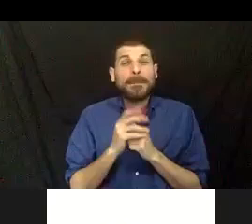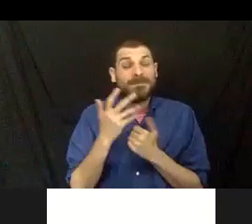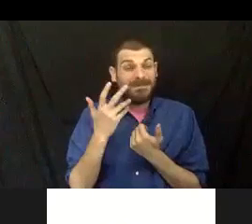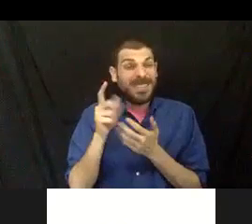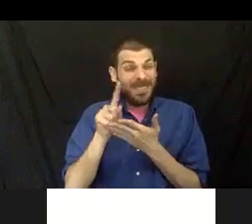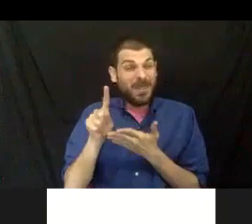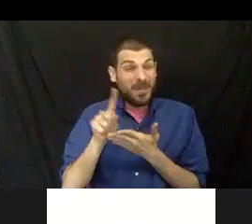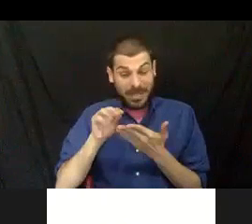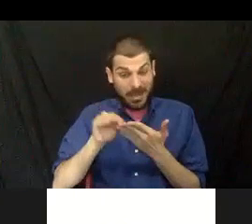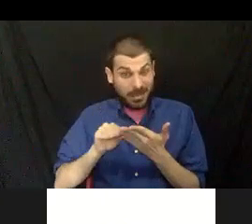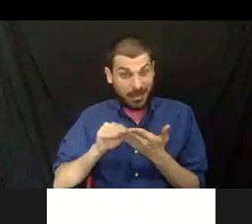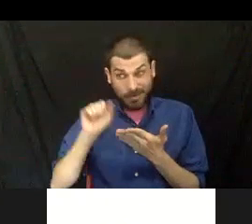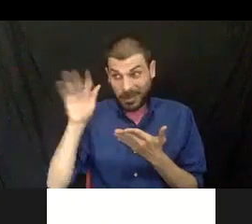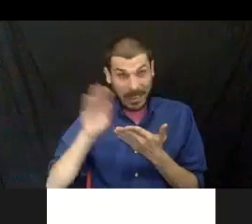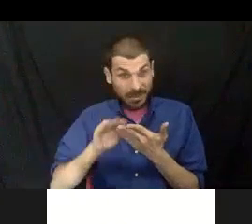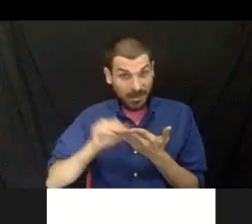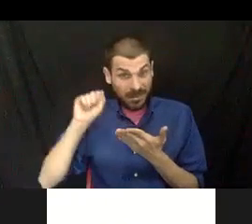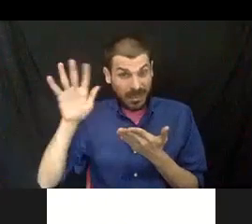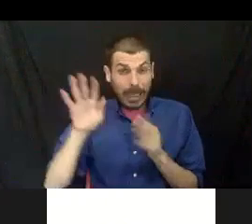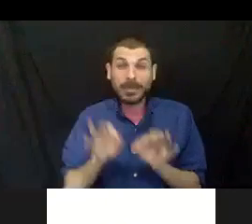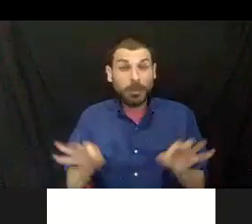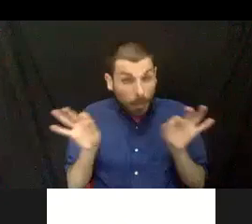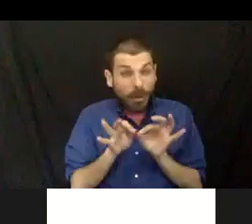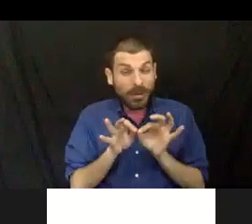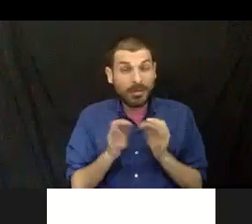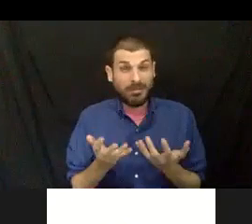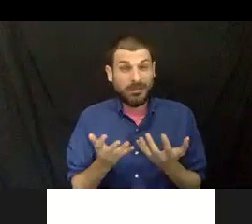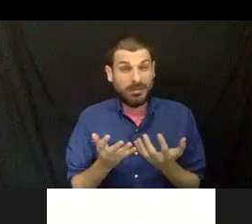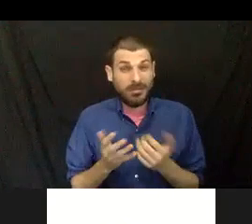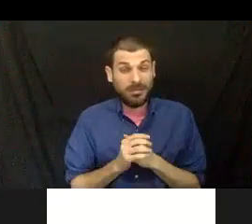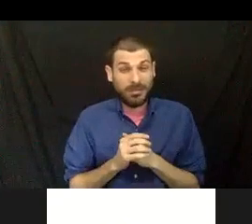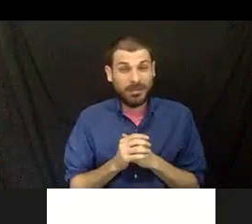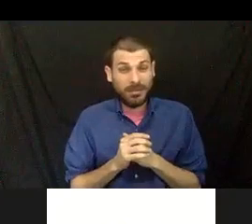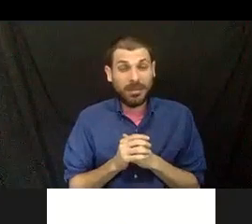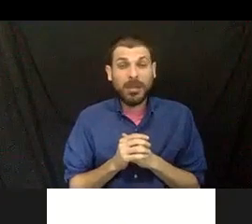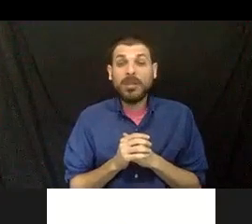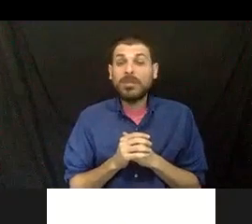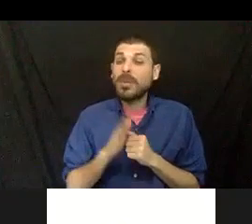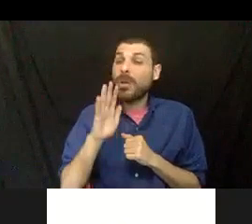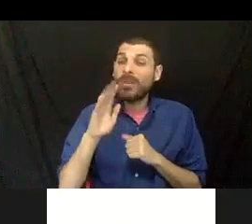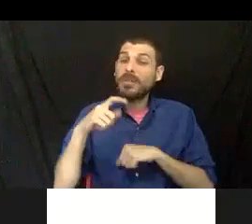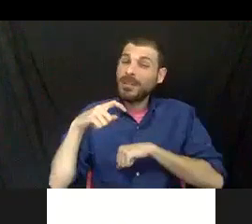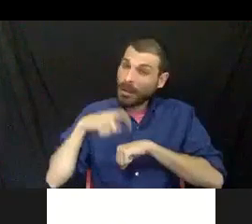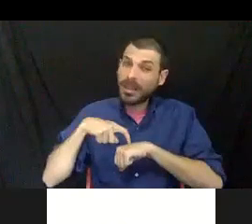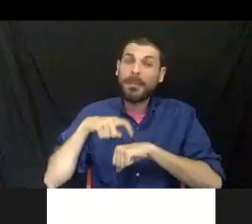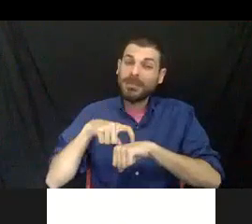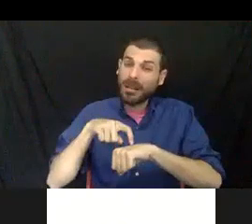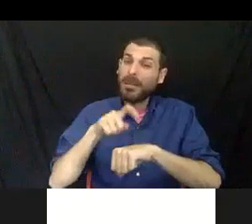weekly application and to do it on time. So I